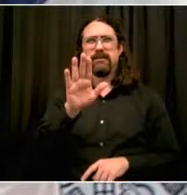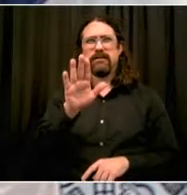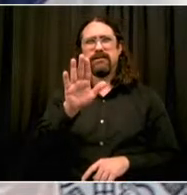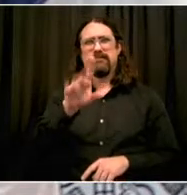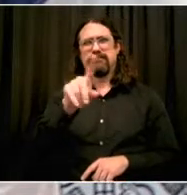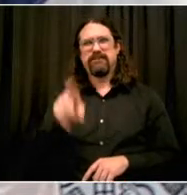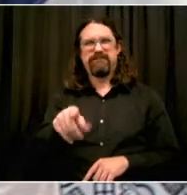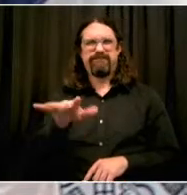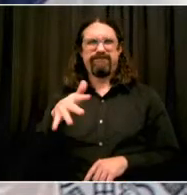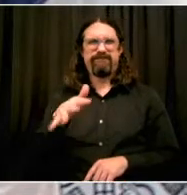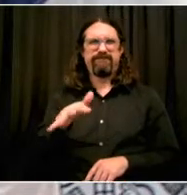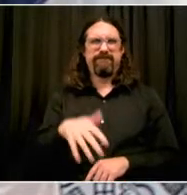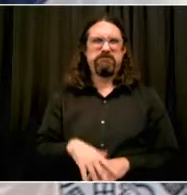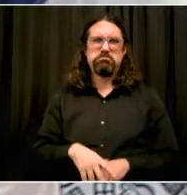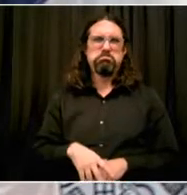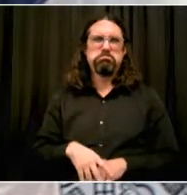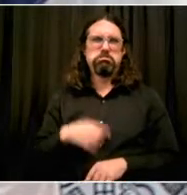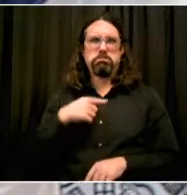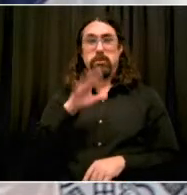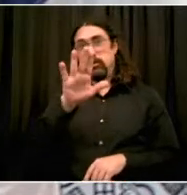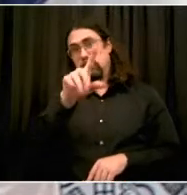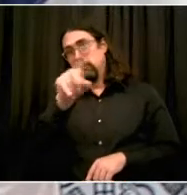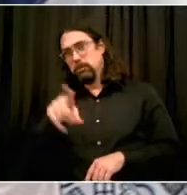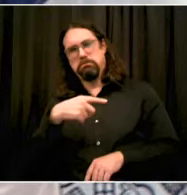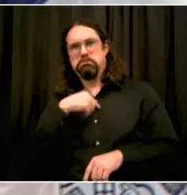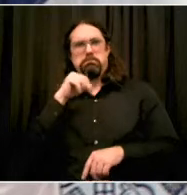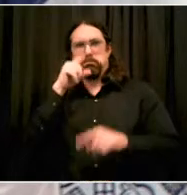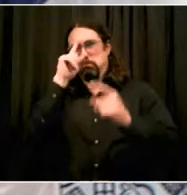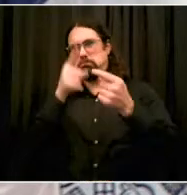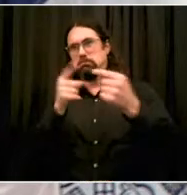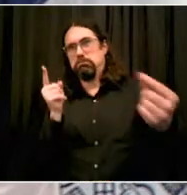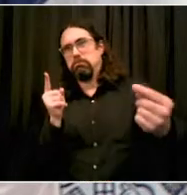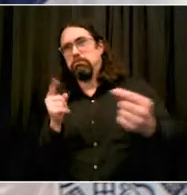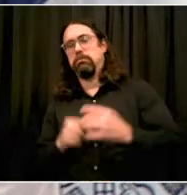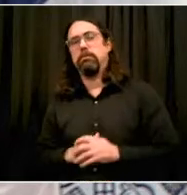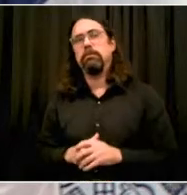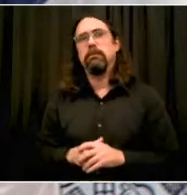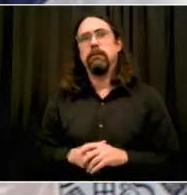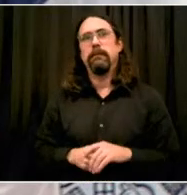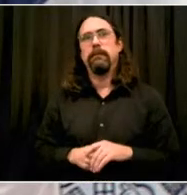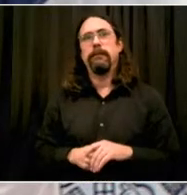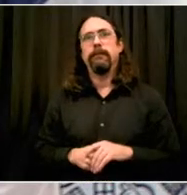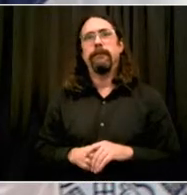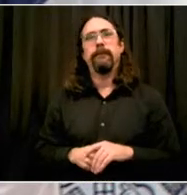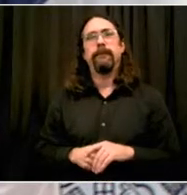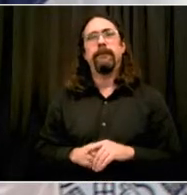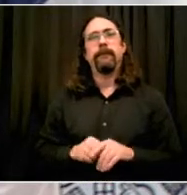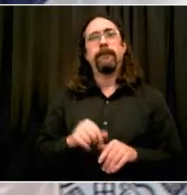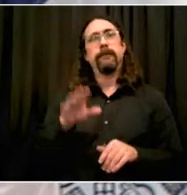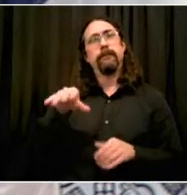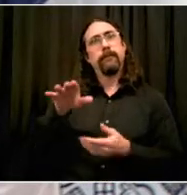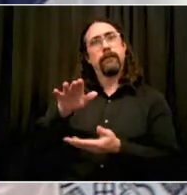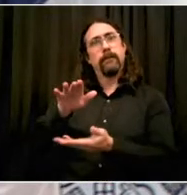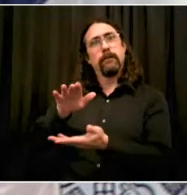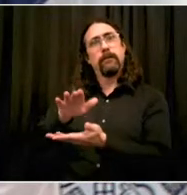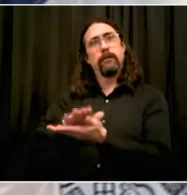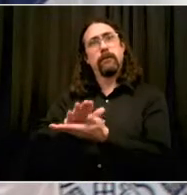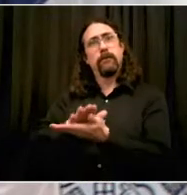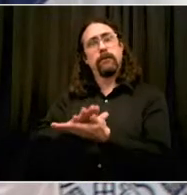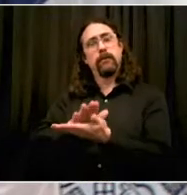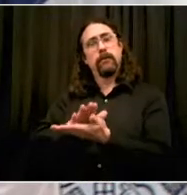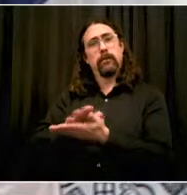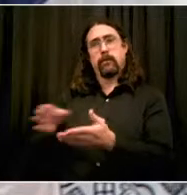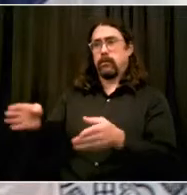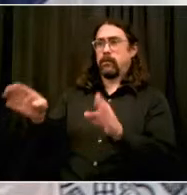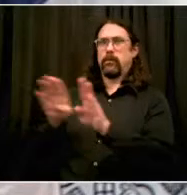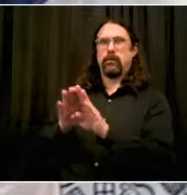This is a very big decision. We had to make sure it was right. But again, you know what? When a decision happens, you guys rightfully are going to say,